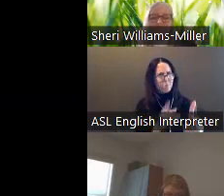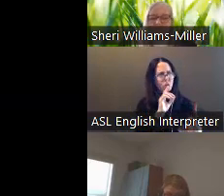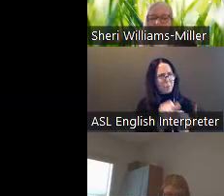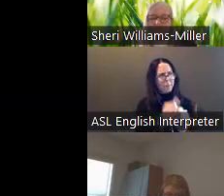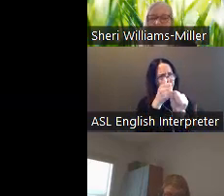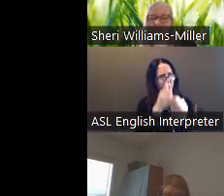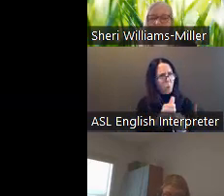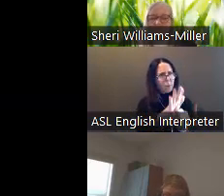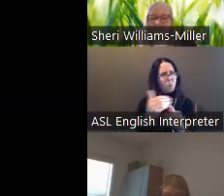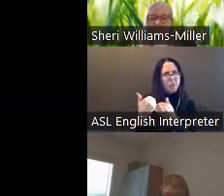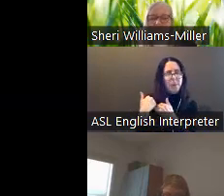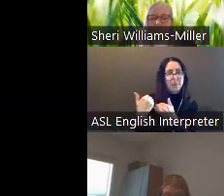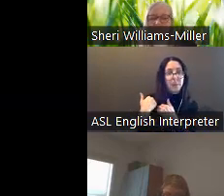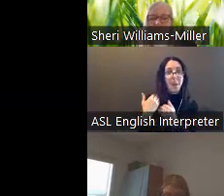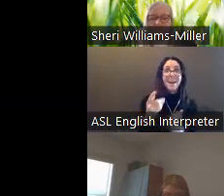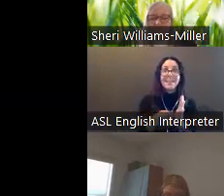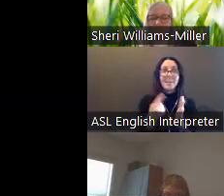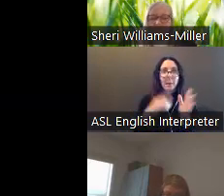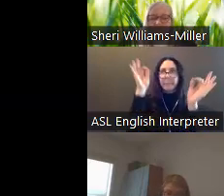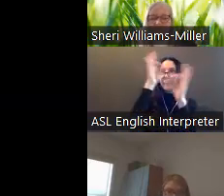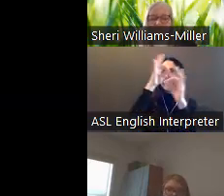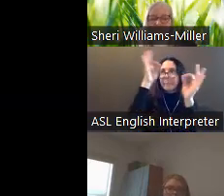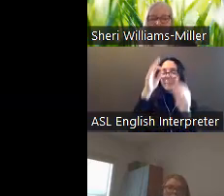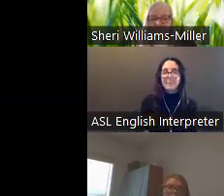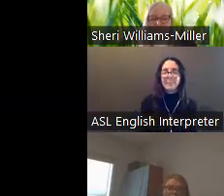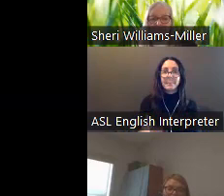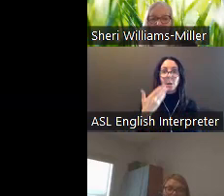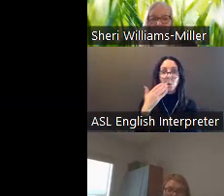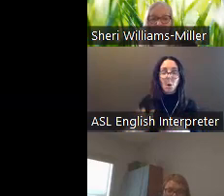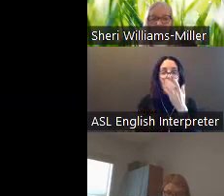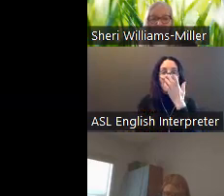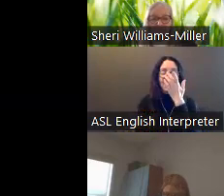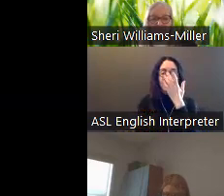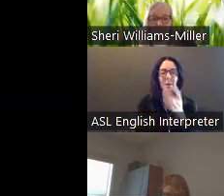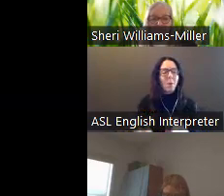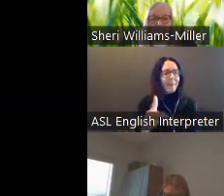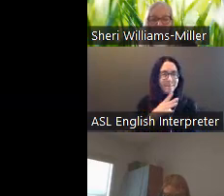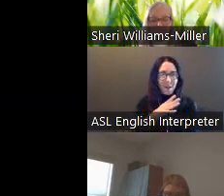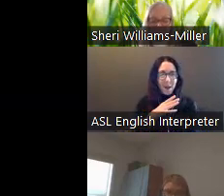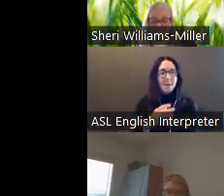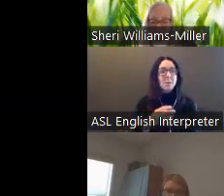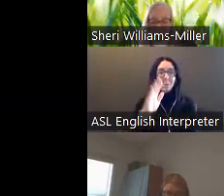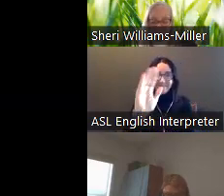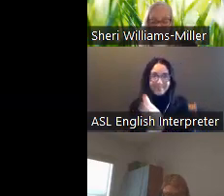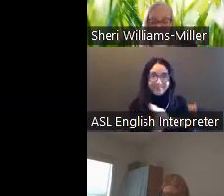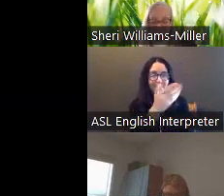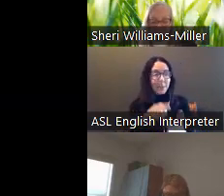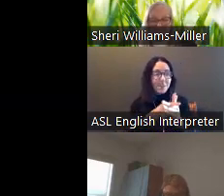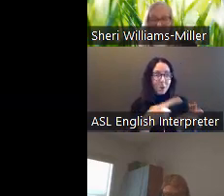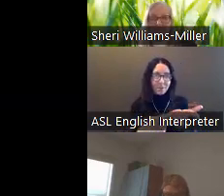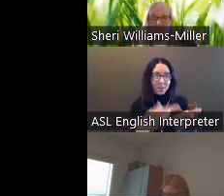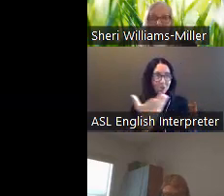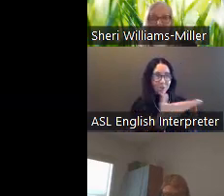responsibilities? Sometimes they don't know they need to step in, and if so, we can start that conversation. Sheri and I